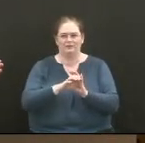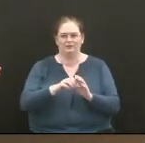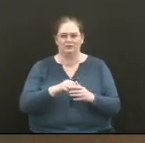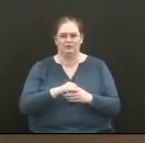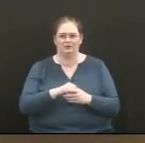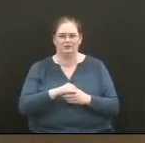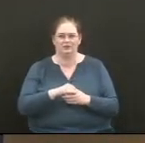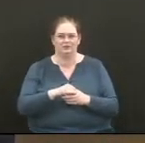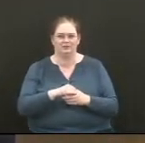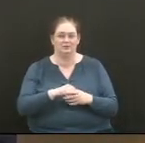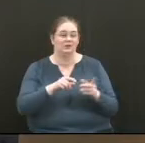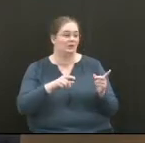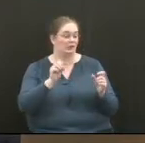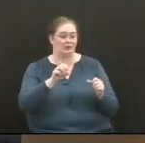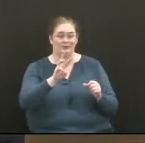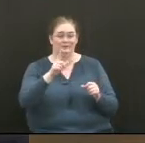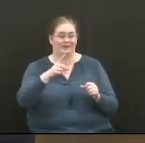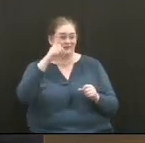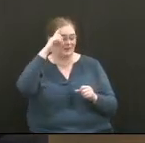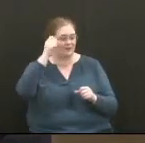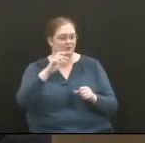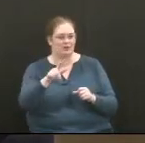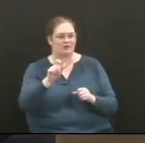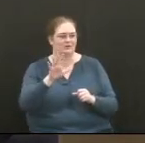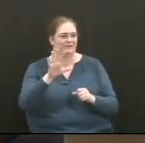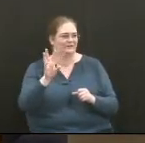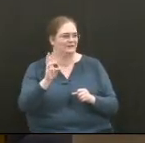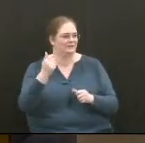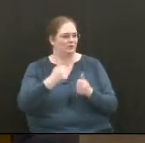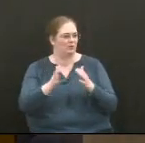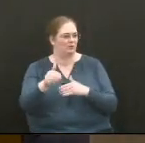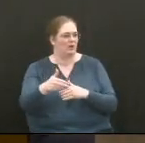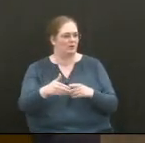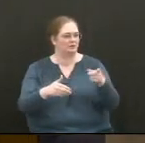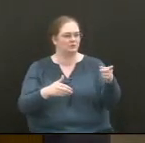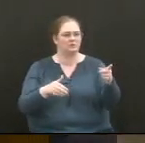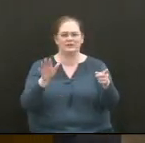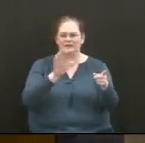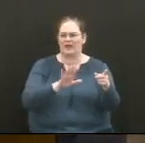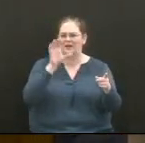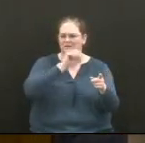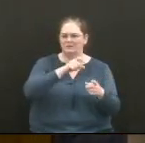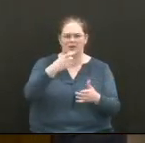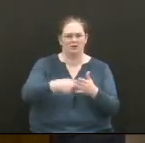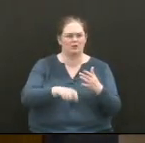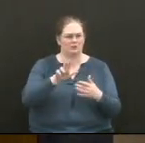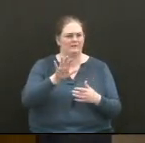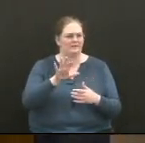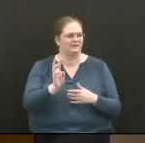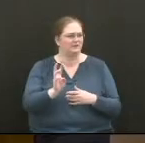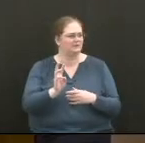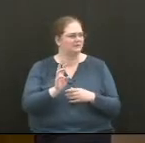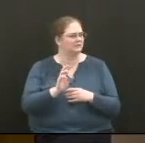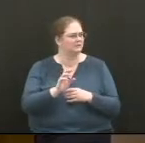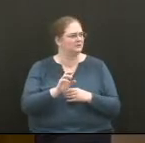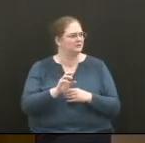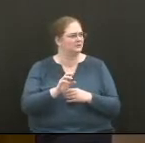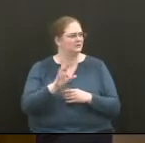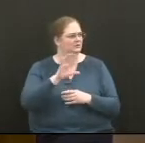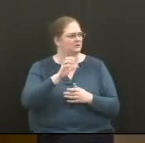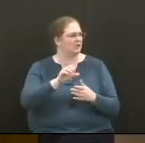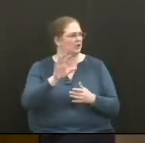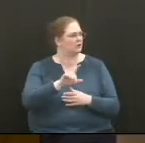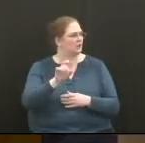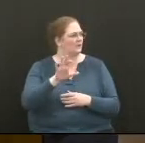either do 6.5 cents per image or 156 per better? Box. Is that better? Make it an estimated cost of 156. Estimated cost of